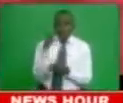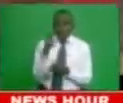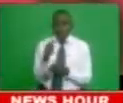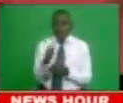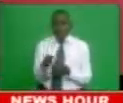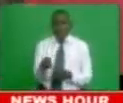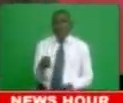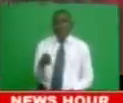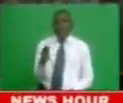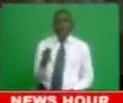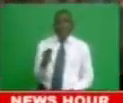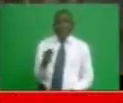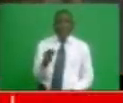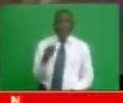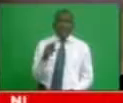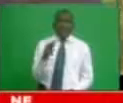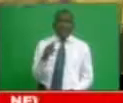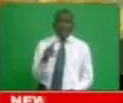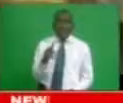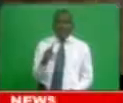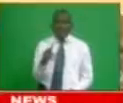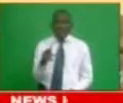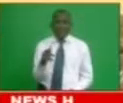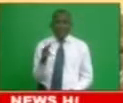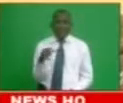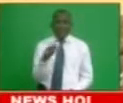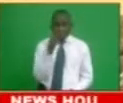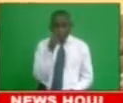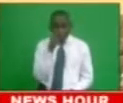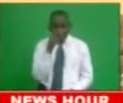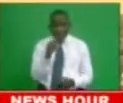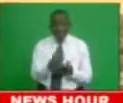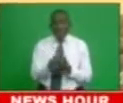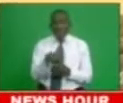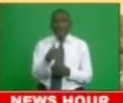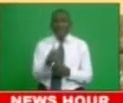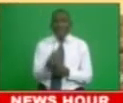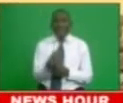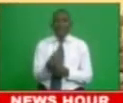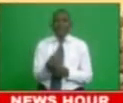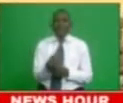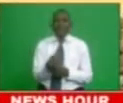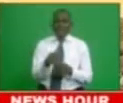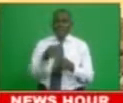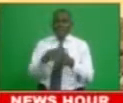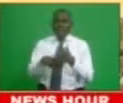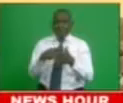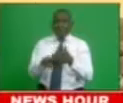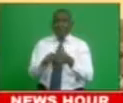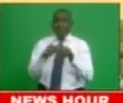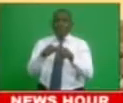the high, relatively high inflation we are witnessing, where the substantial price